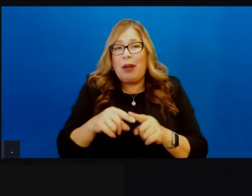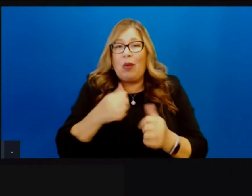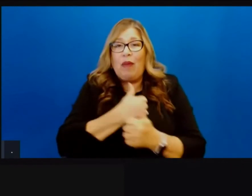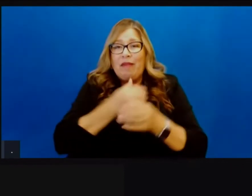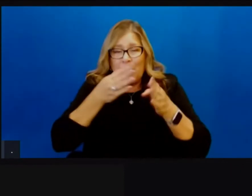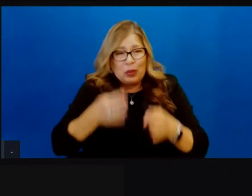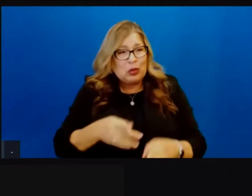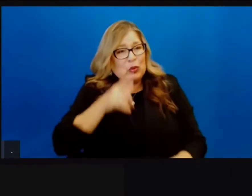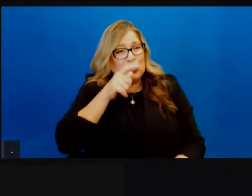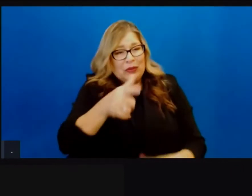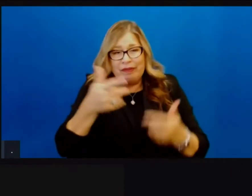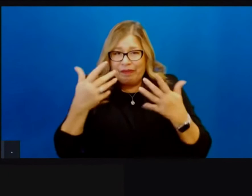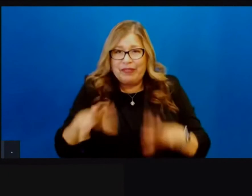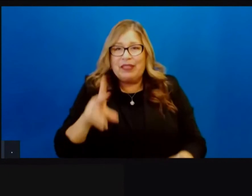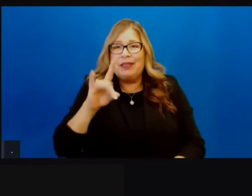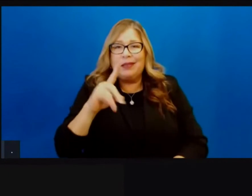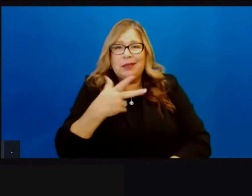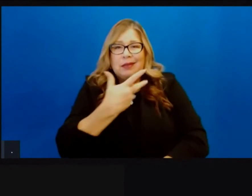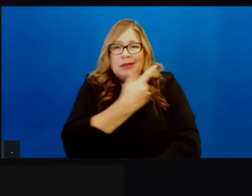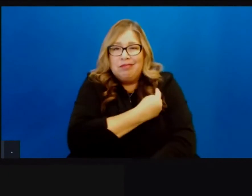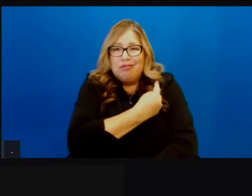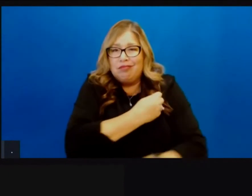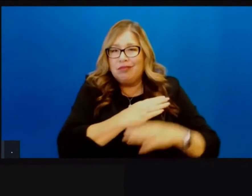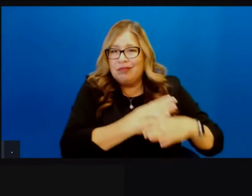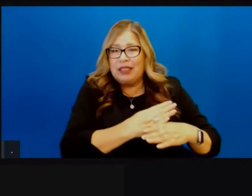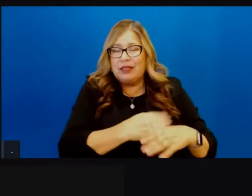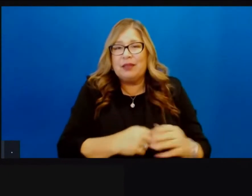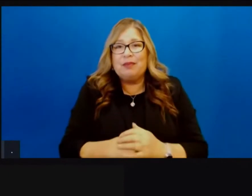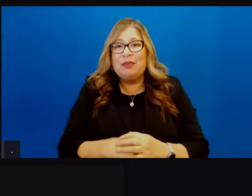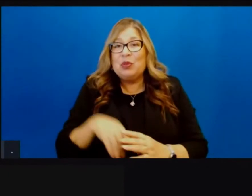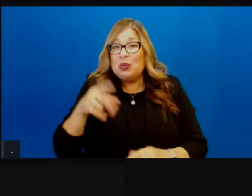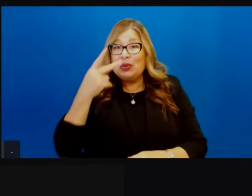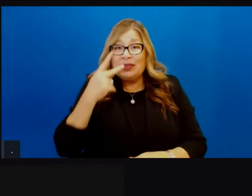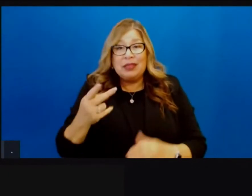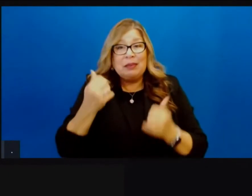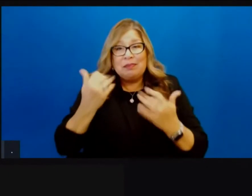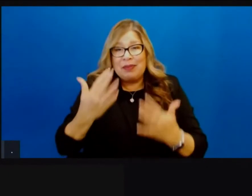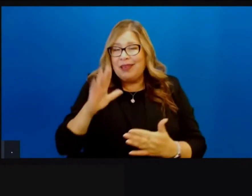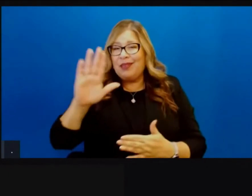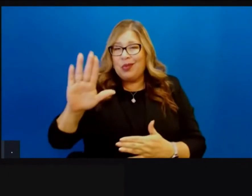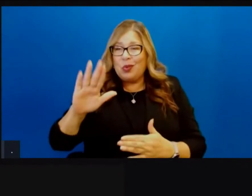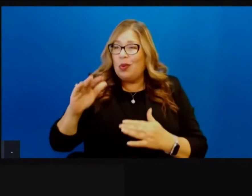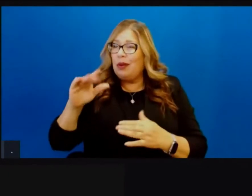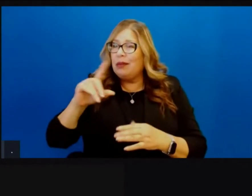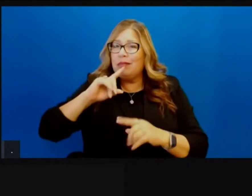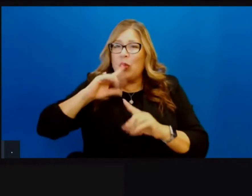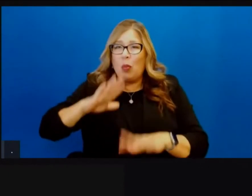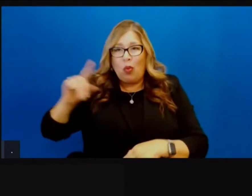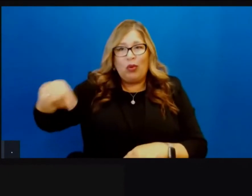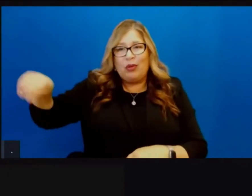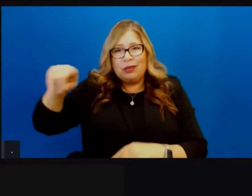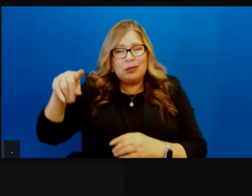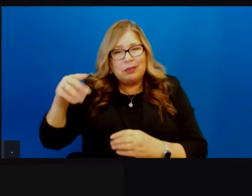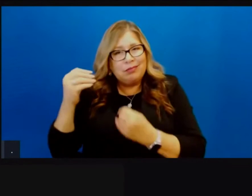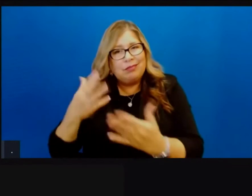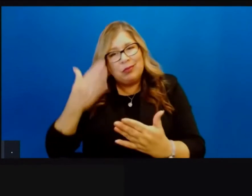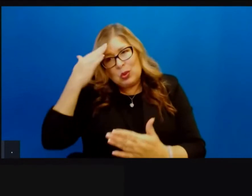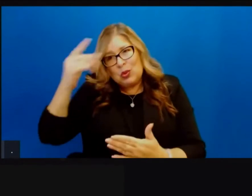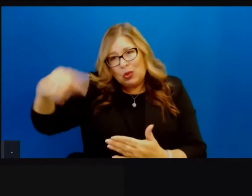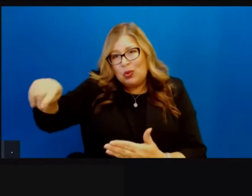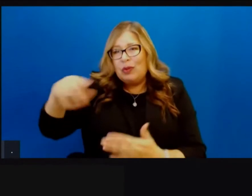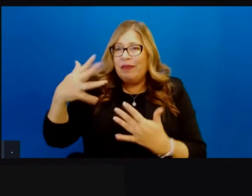get vaccinated. You see them, many of your colleagues report on them. So this idea that we've sort